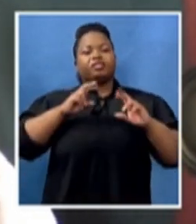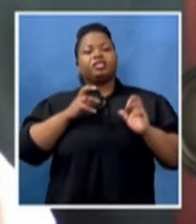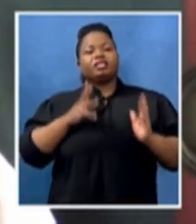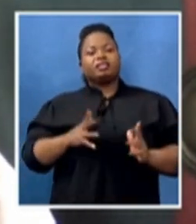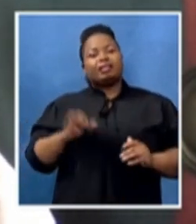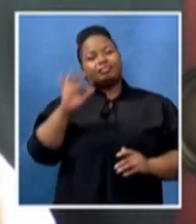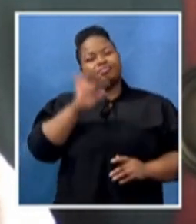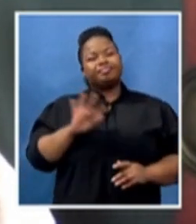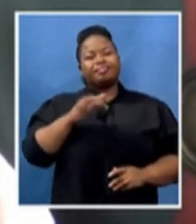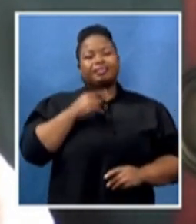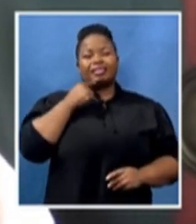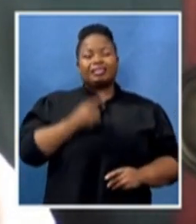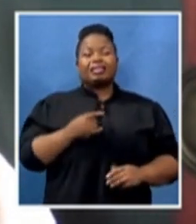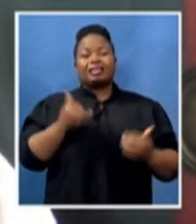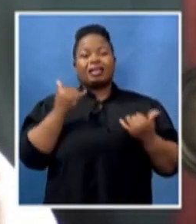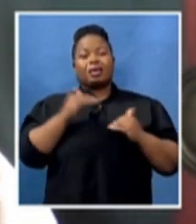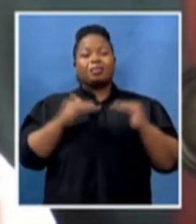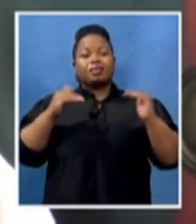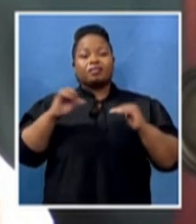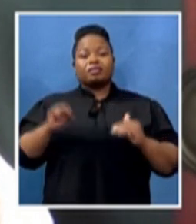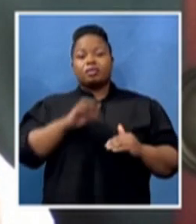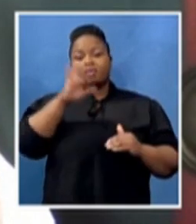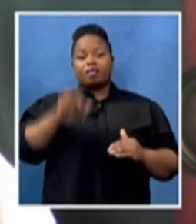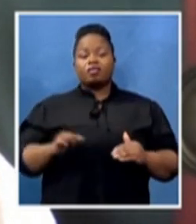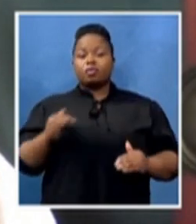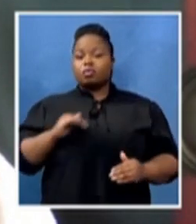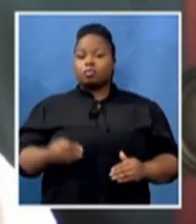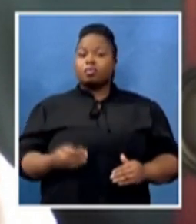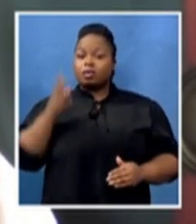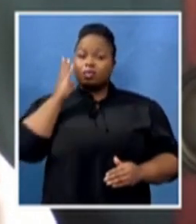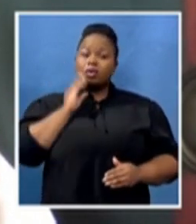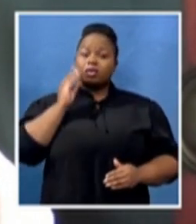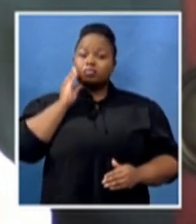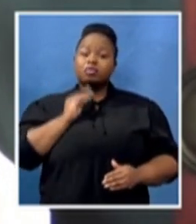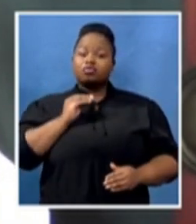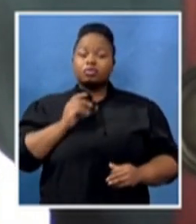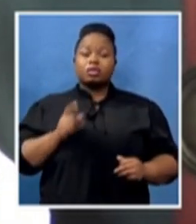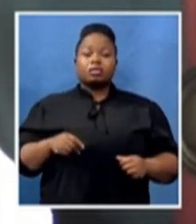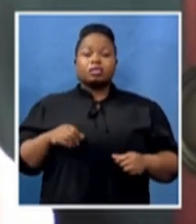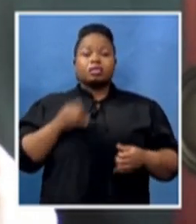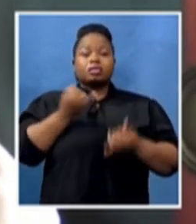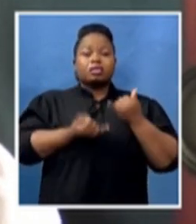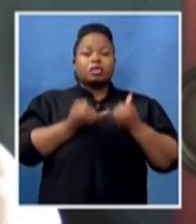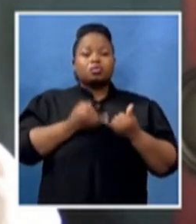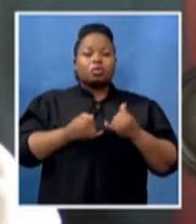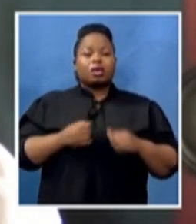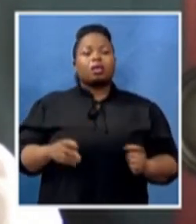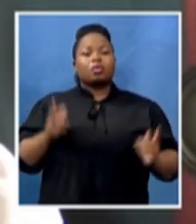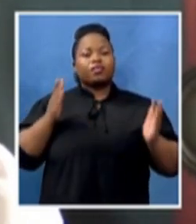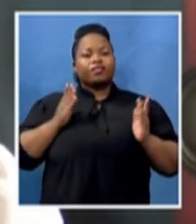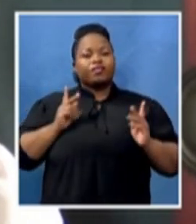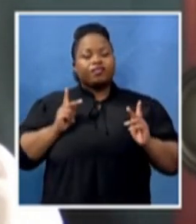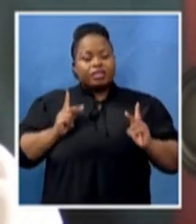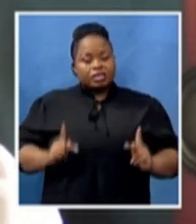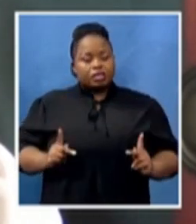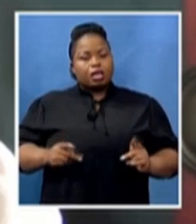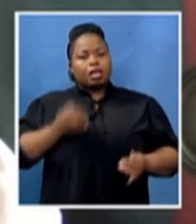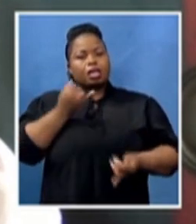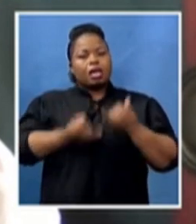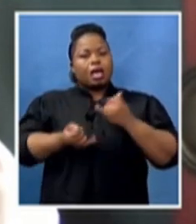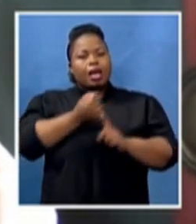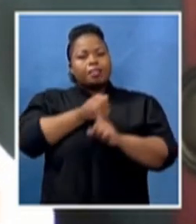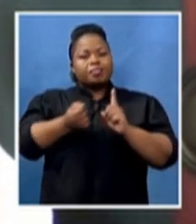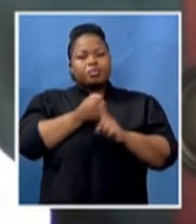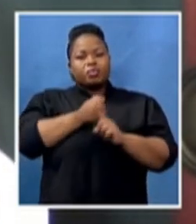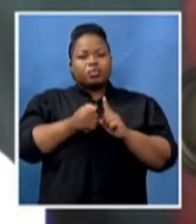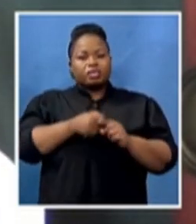have experienced sexual and or physical intimate partner violence in their lifetime at 25 to 38%,